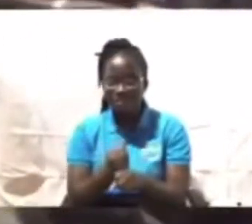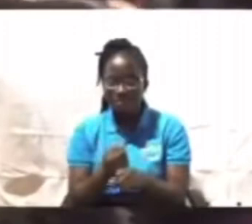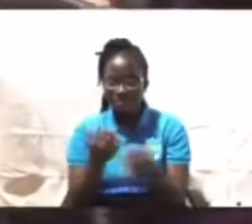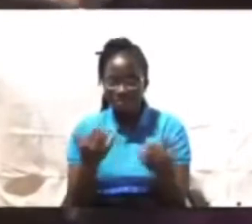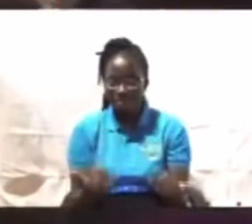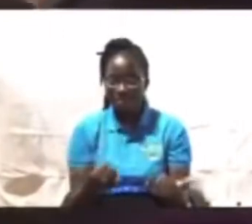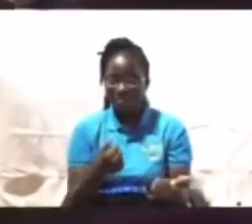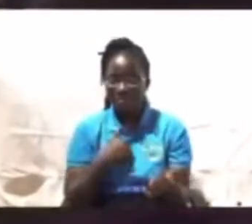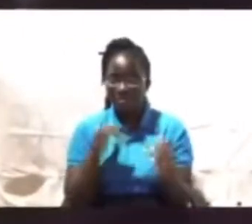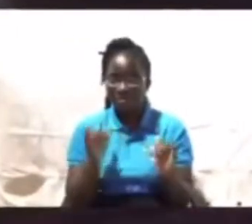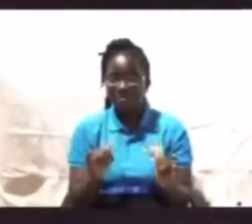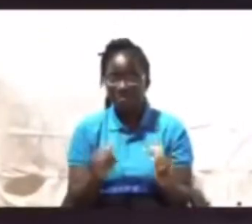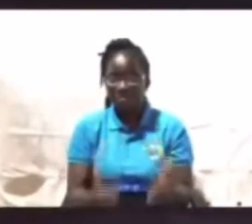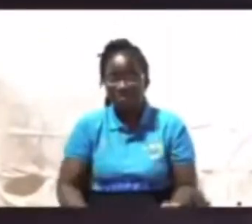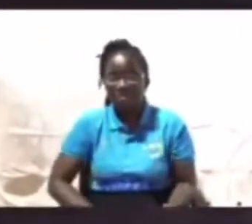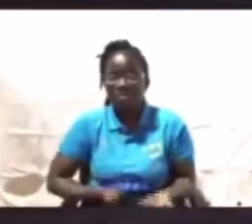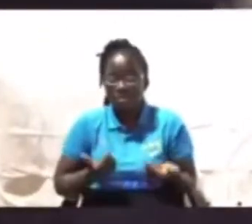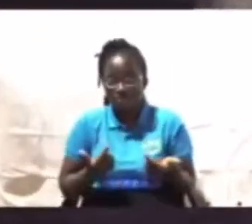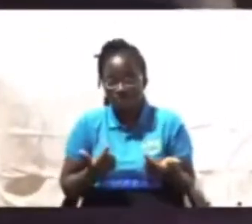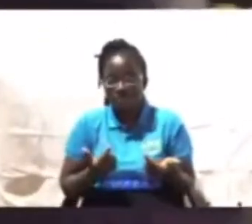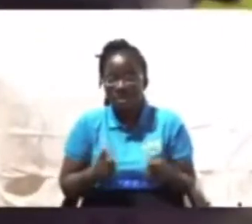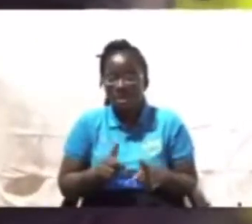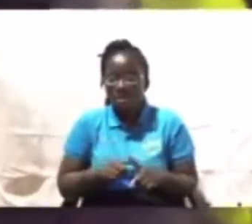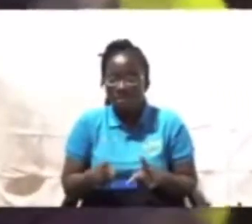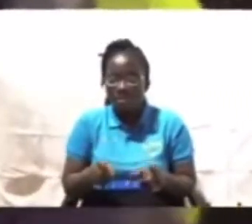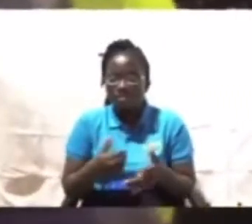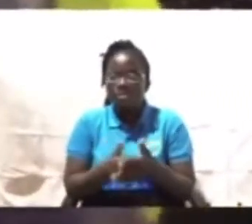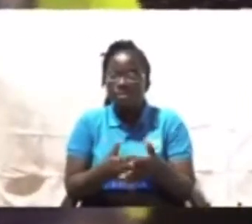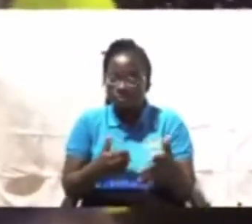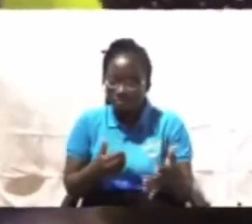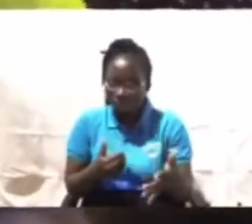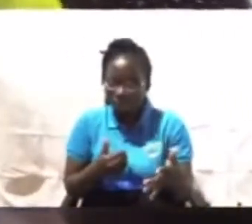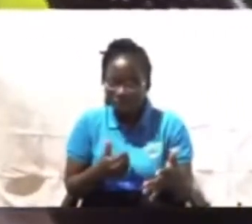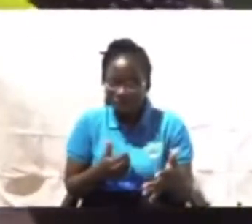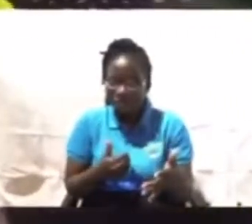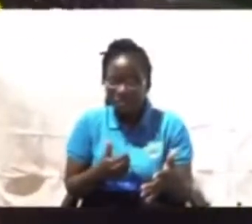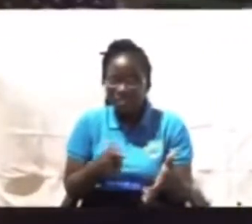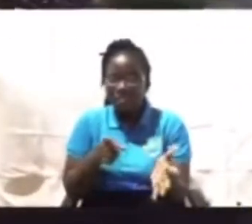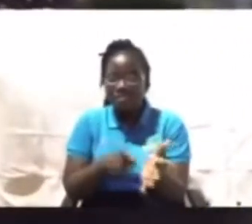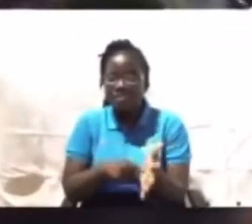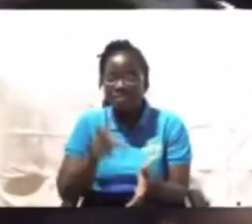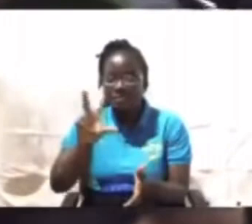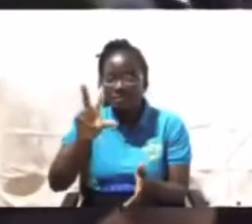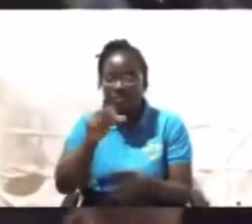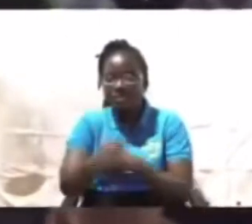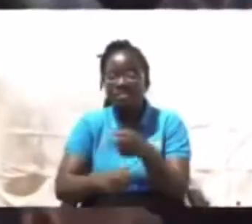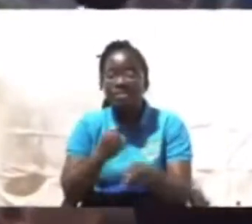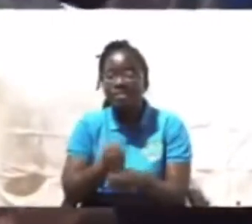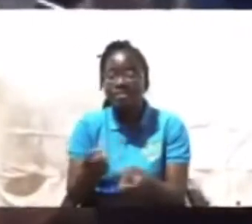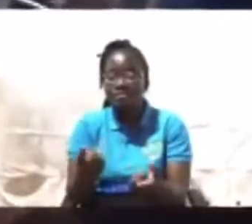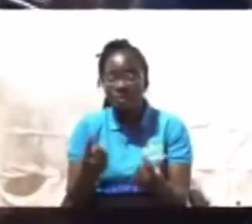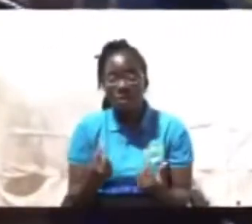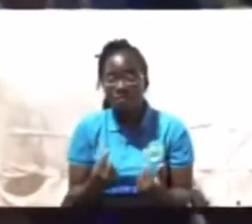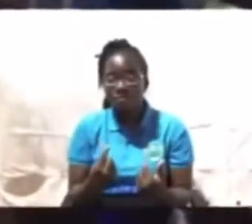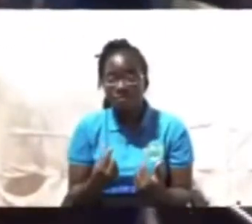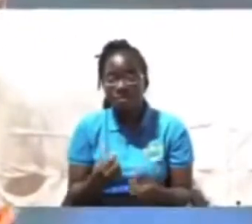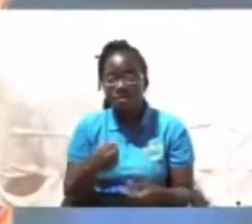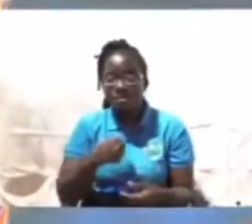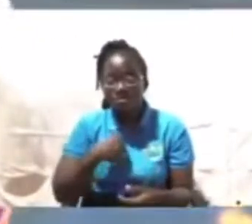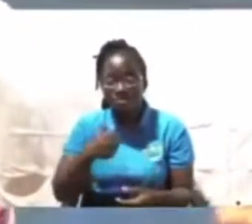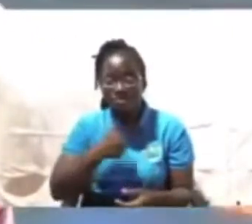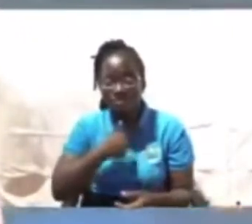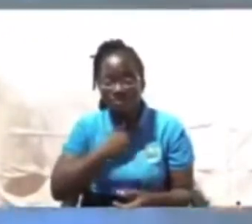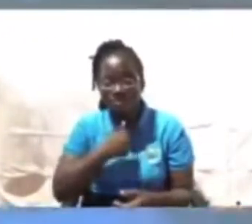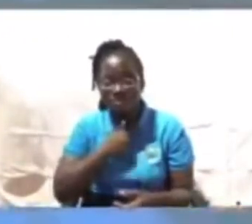In fact. Miyama hunse. Ampa nanka nipa. Abusia fo na anampe ni fo na anansi. Eti bwandi fo